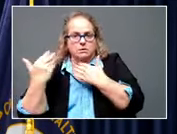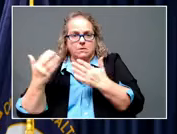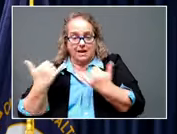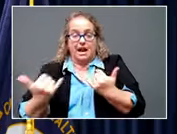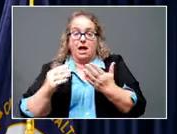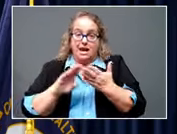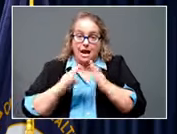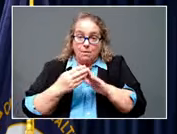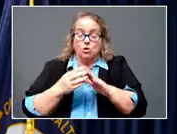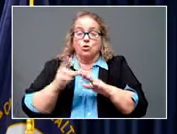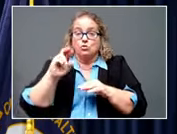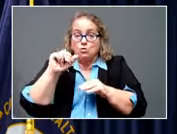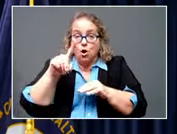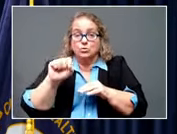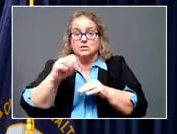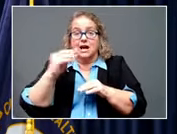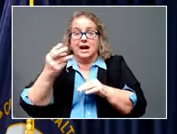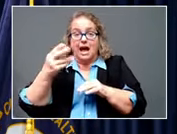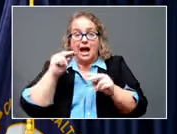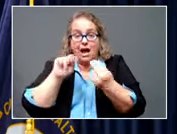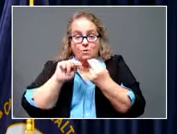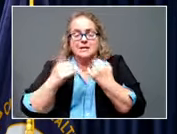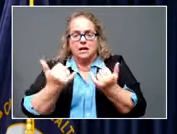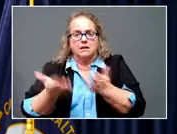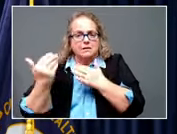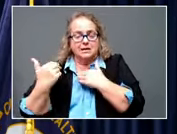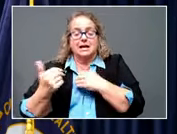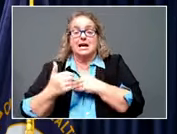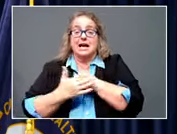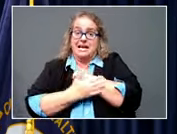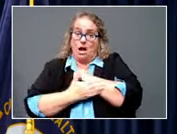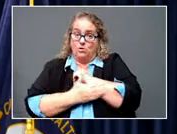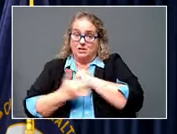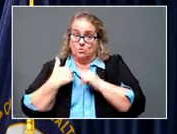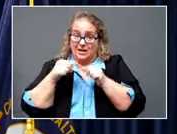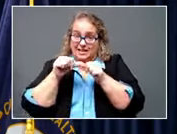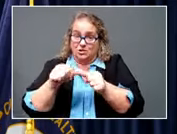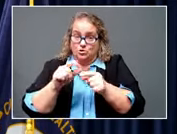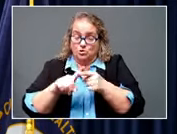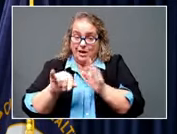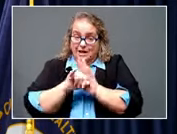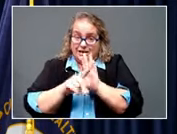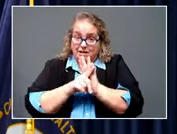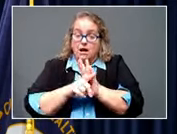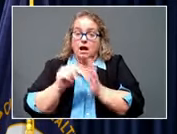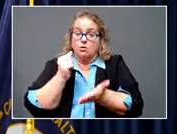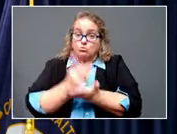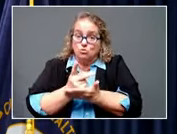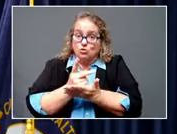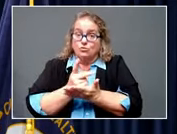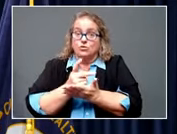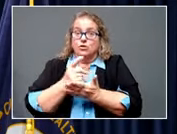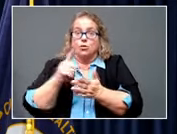as possible. Counties have identified and continue to identify approved location for debris to go, and county and city